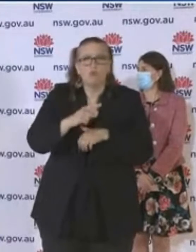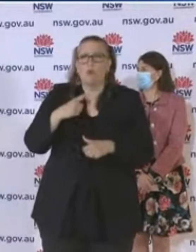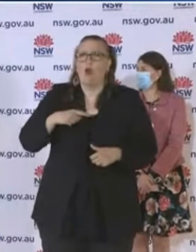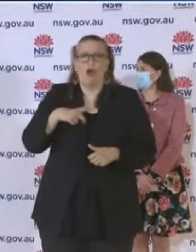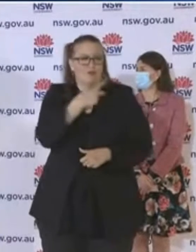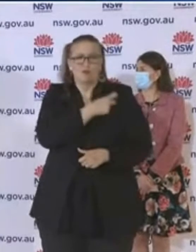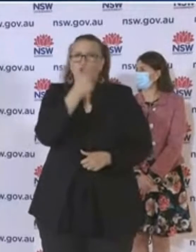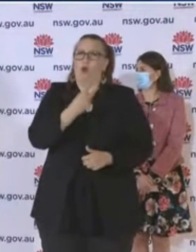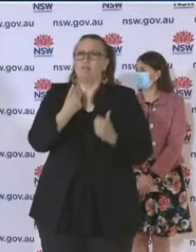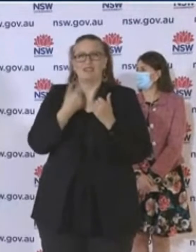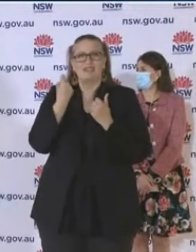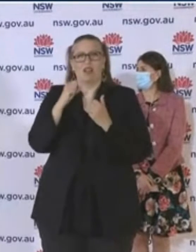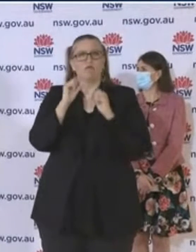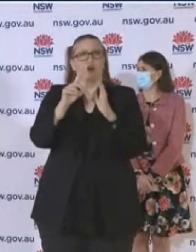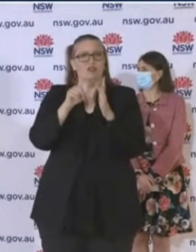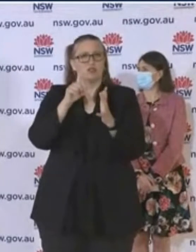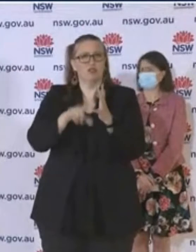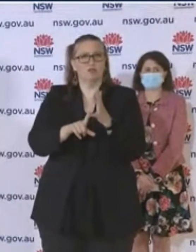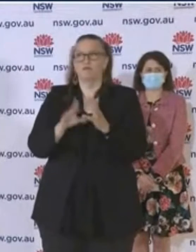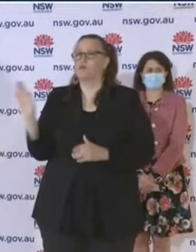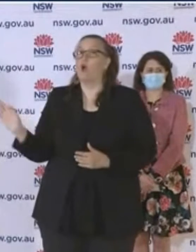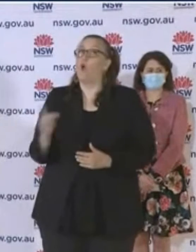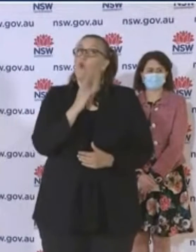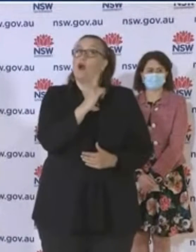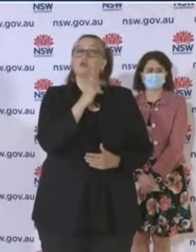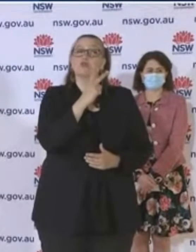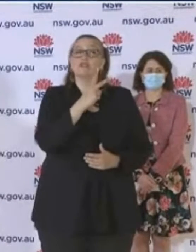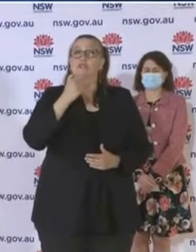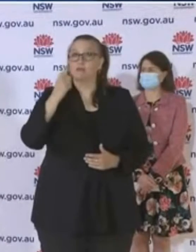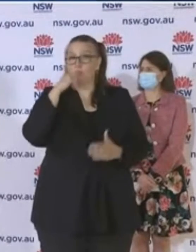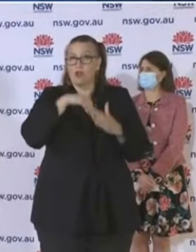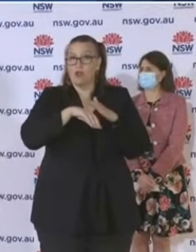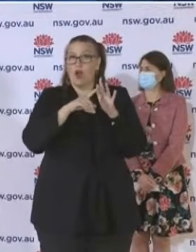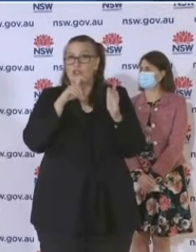Yeah, so I'll just give the numbers again. So of the 126 people in ICU,